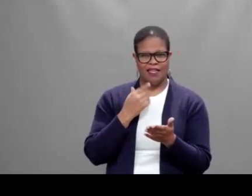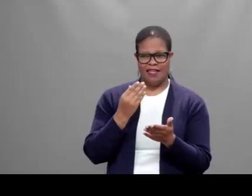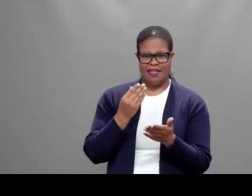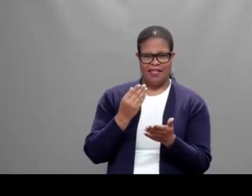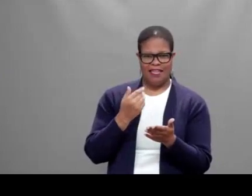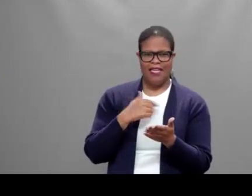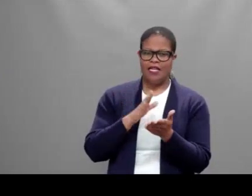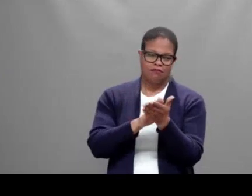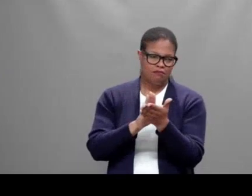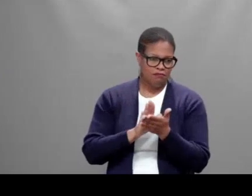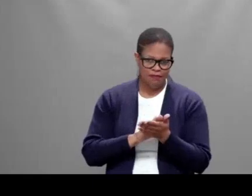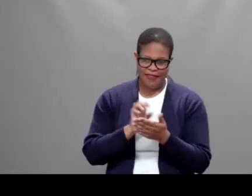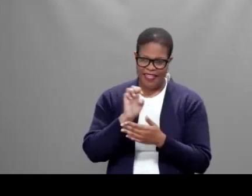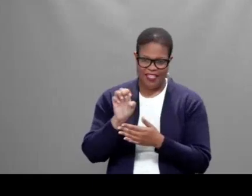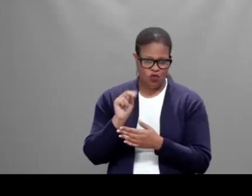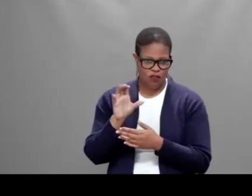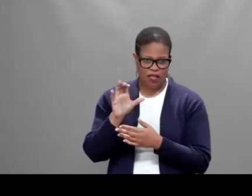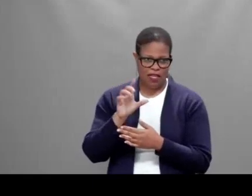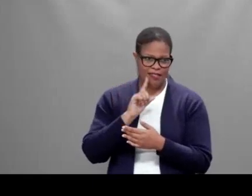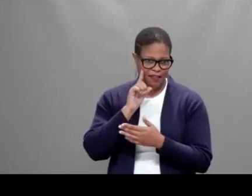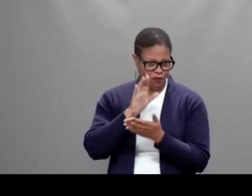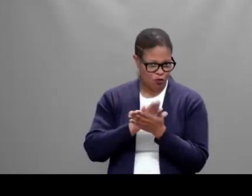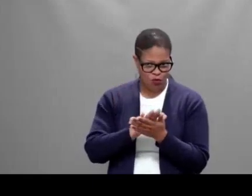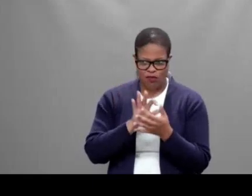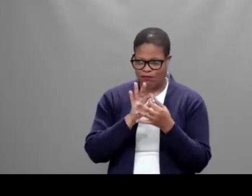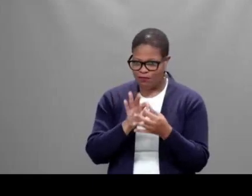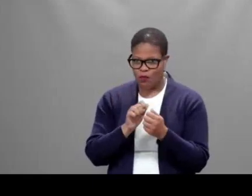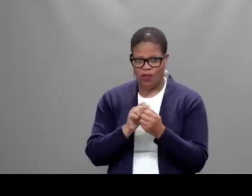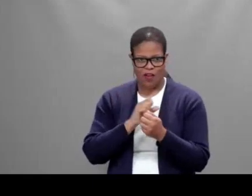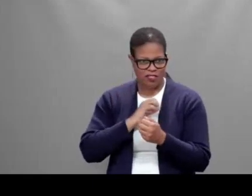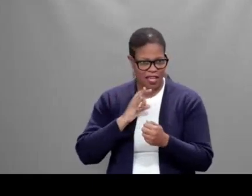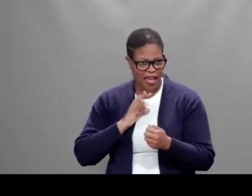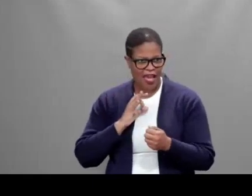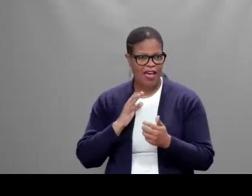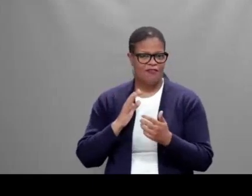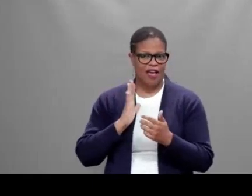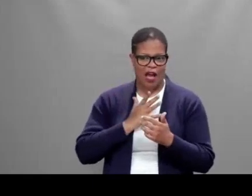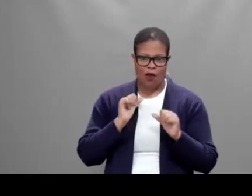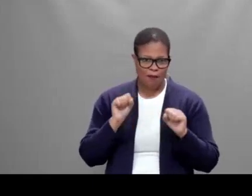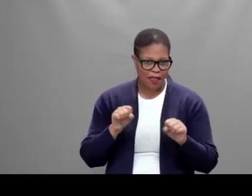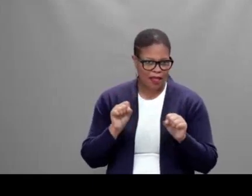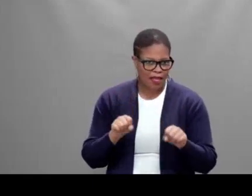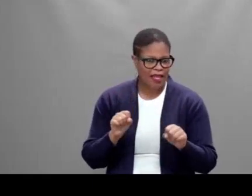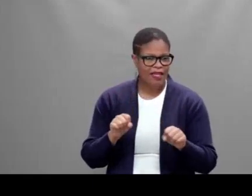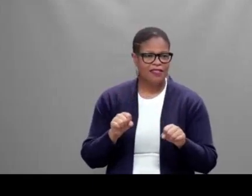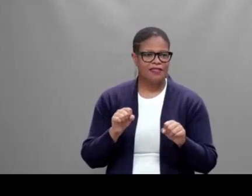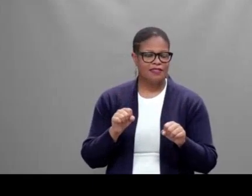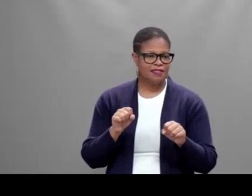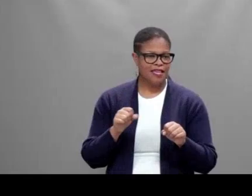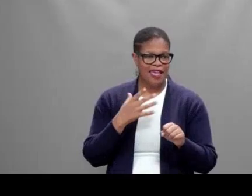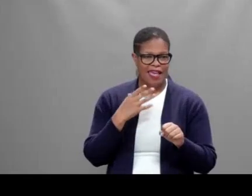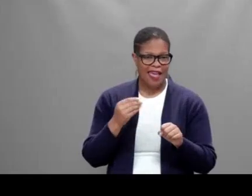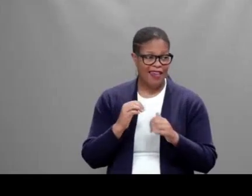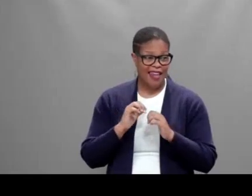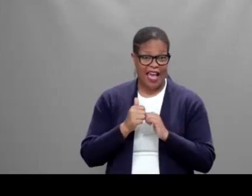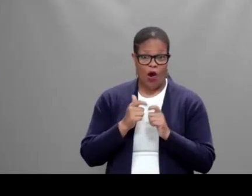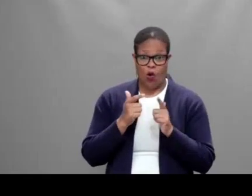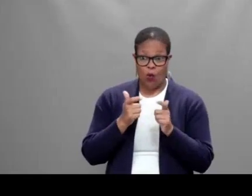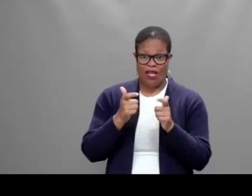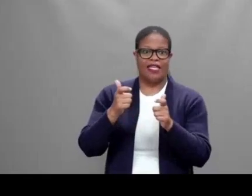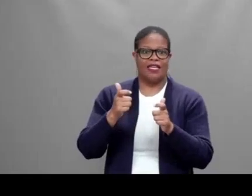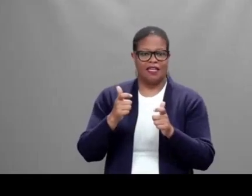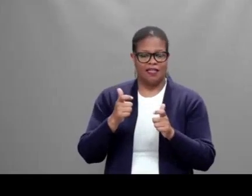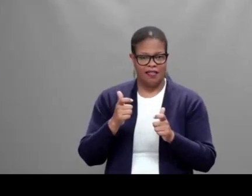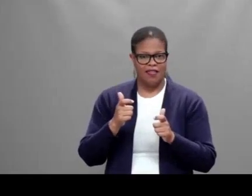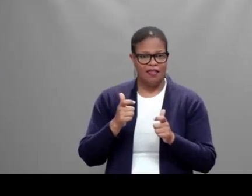all kind of kudos in terms of our staff and their abilities and how quickly